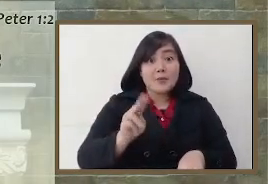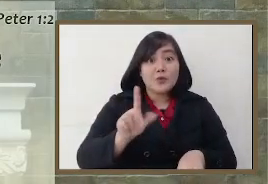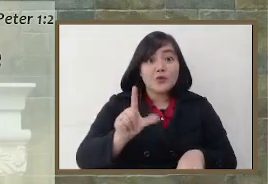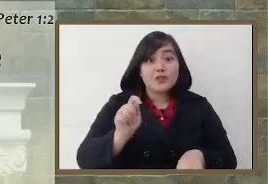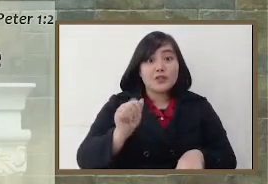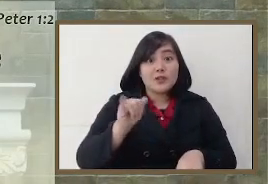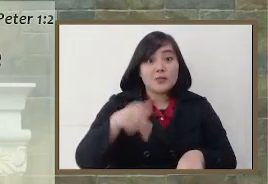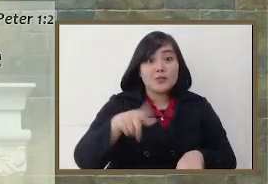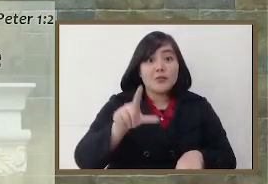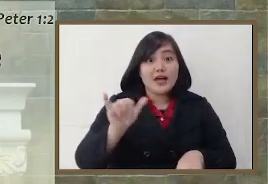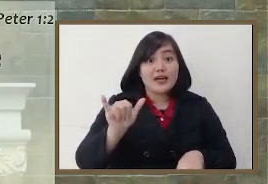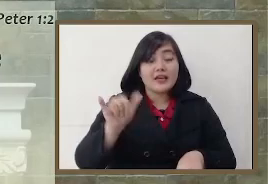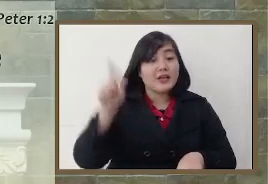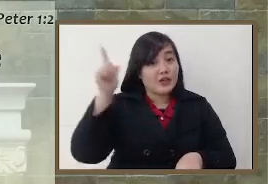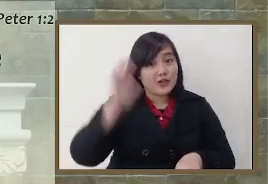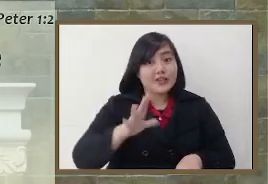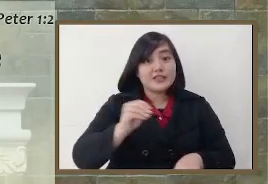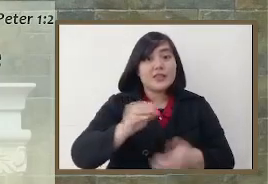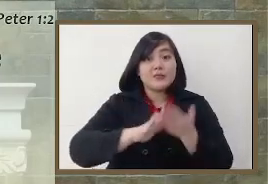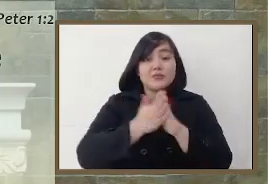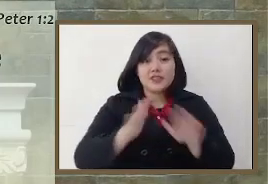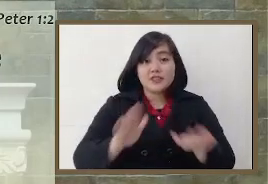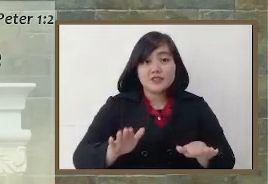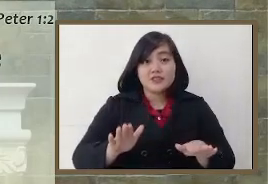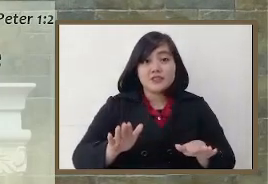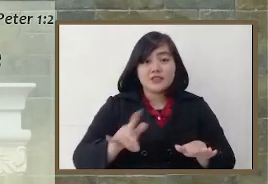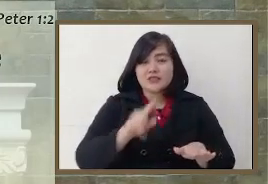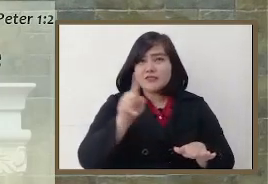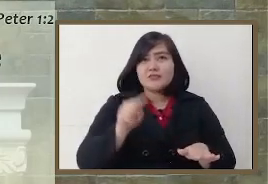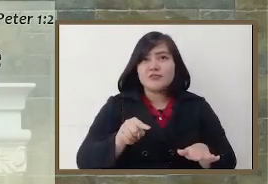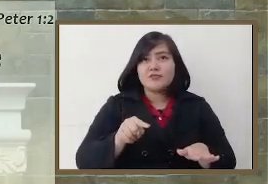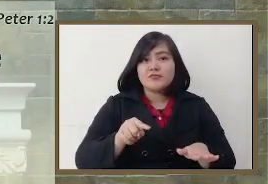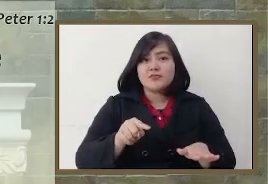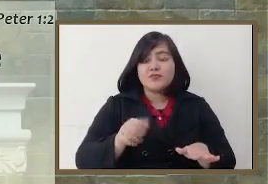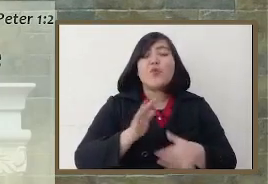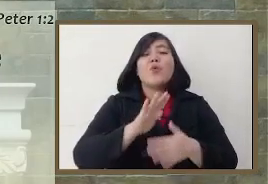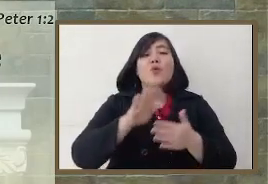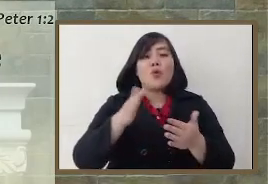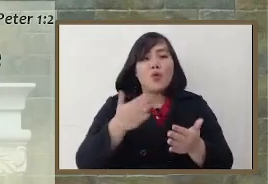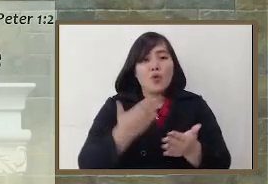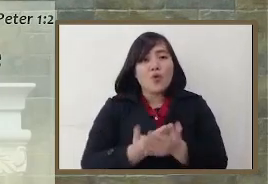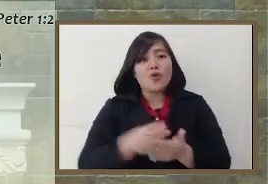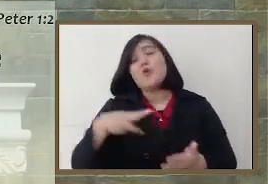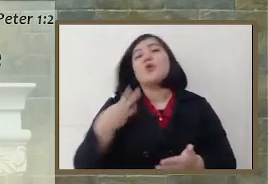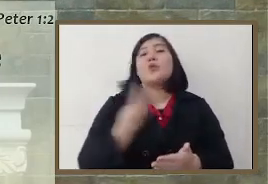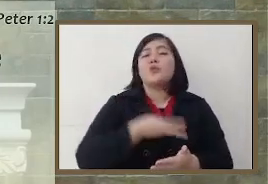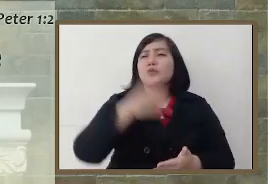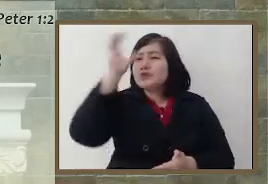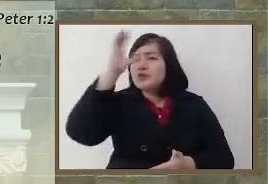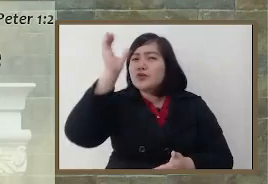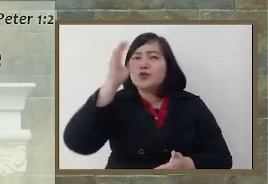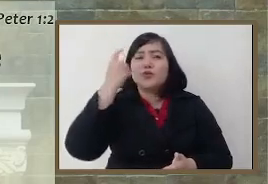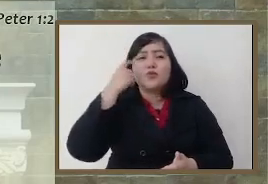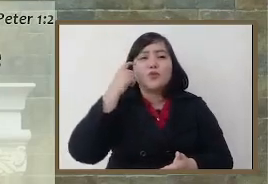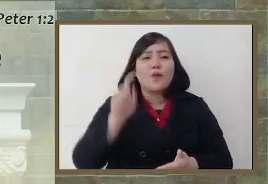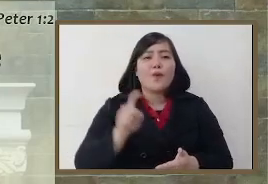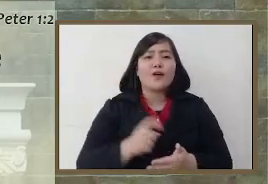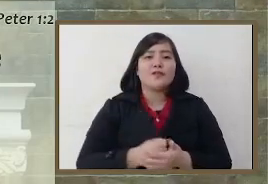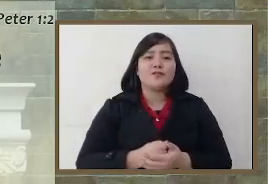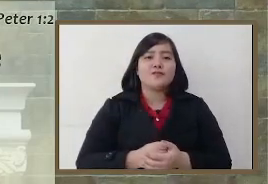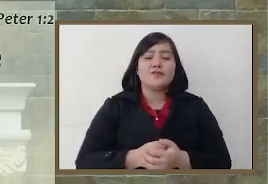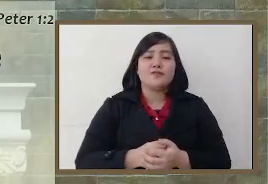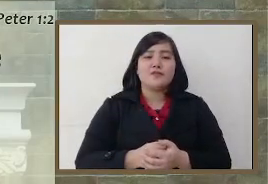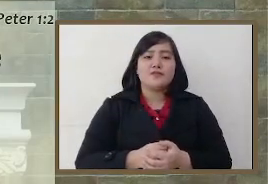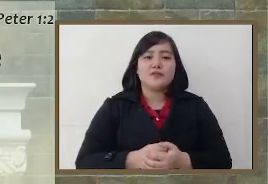saka peace? Lahat po yan, kapatid, ay hinahanap natin. Alright? Lahat po yan